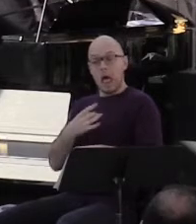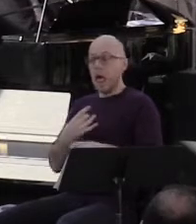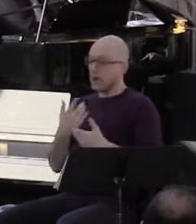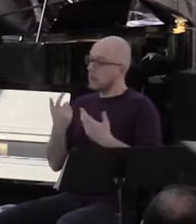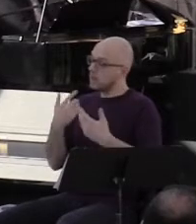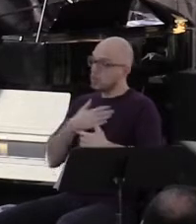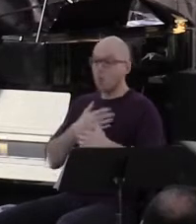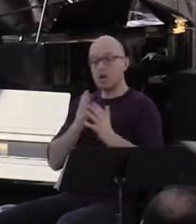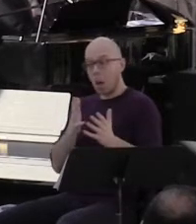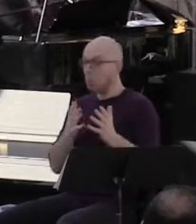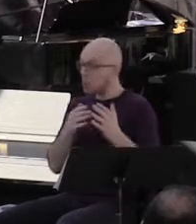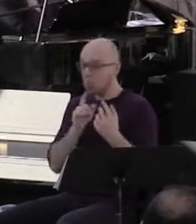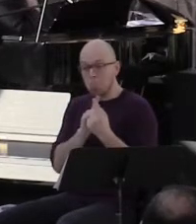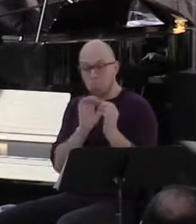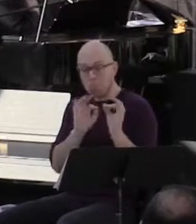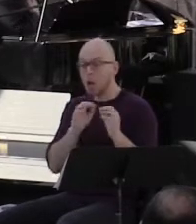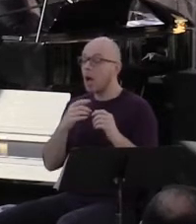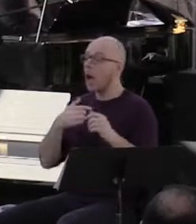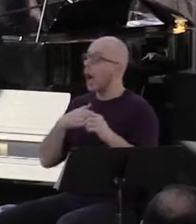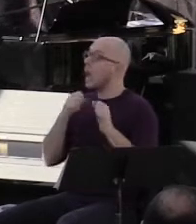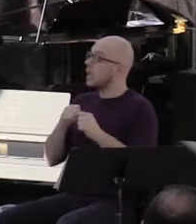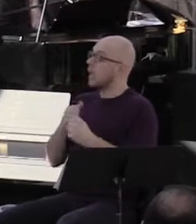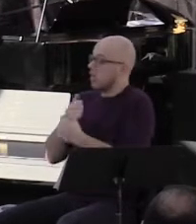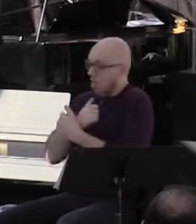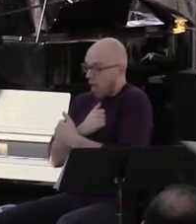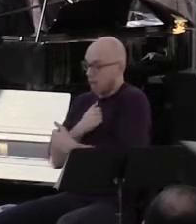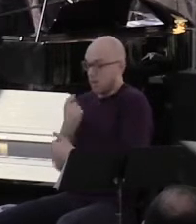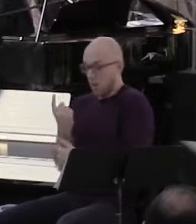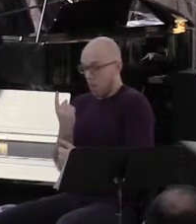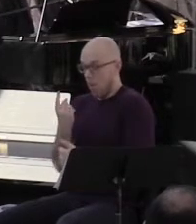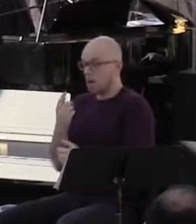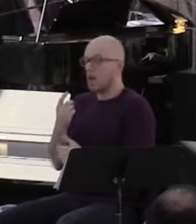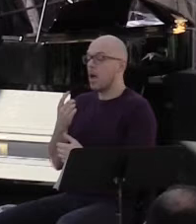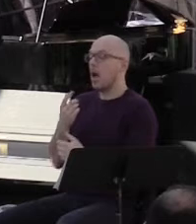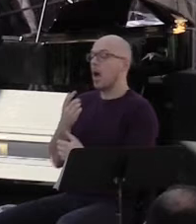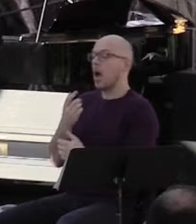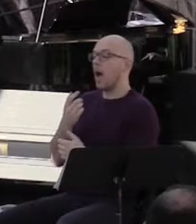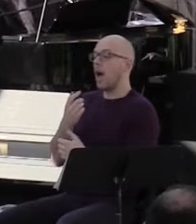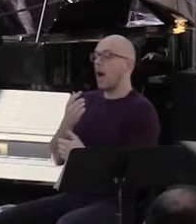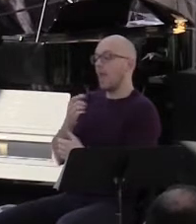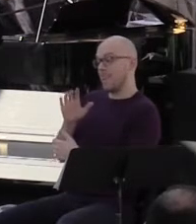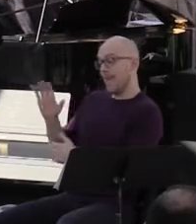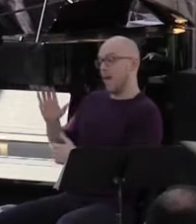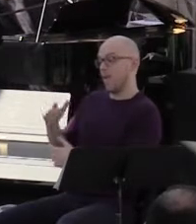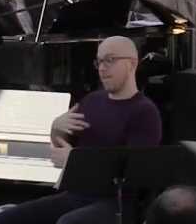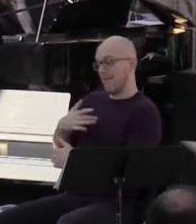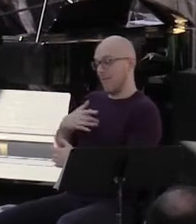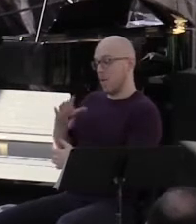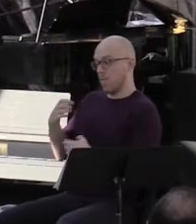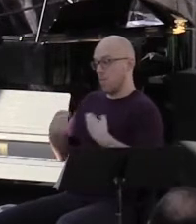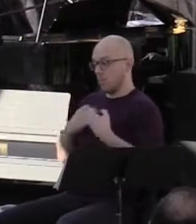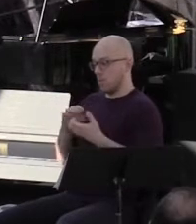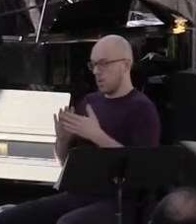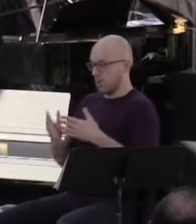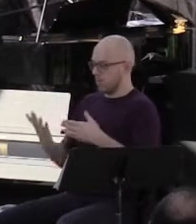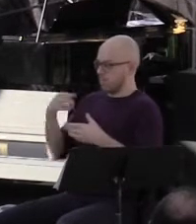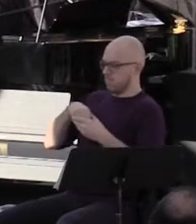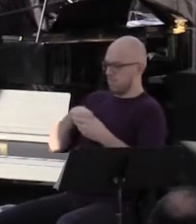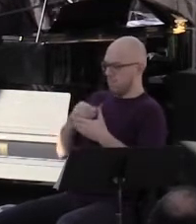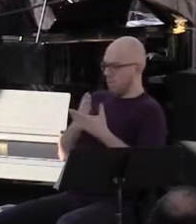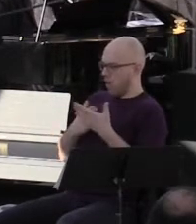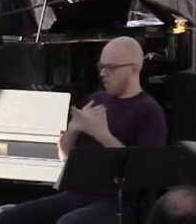in their company. You can love someone and take their feelings and emotion into much more consideration than